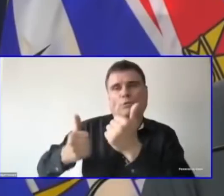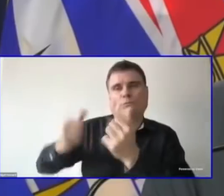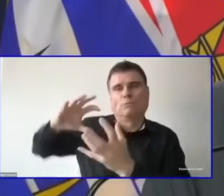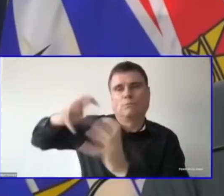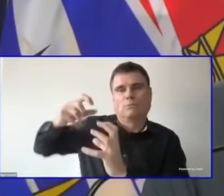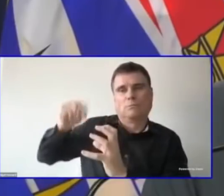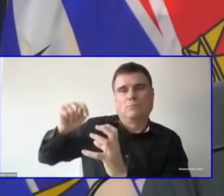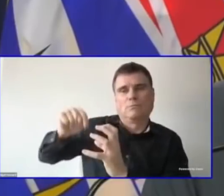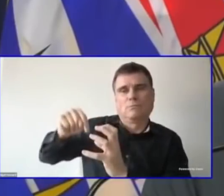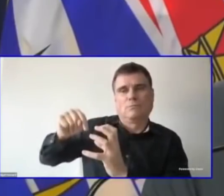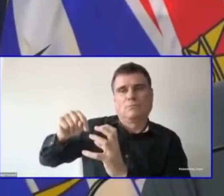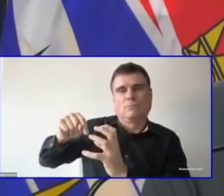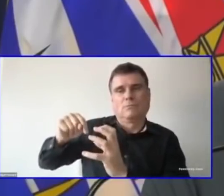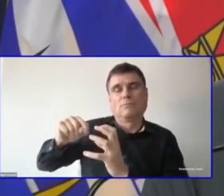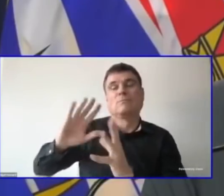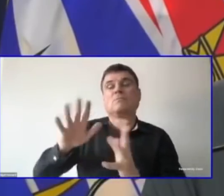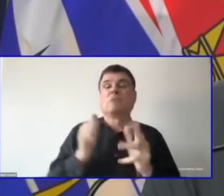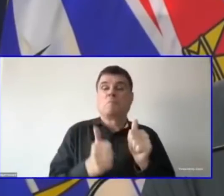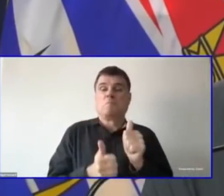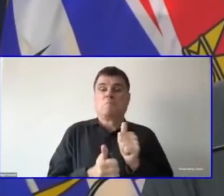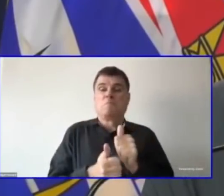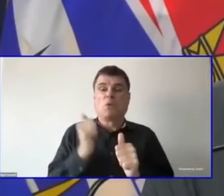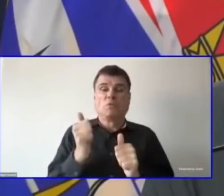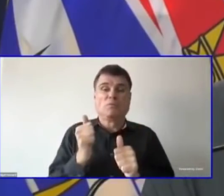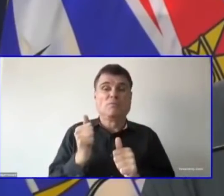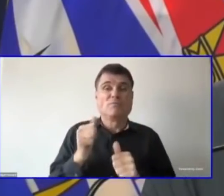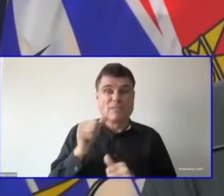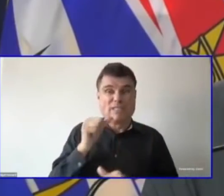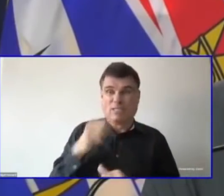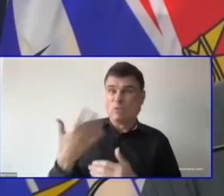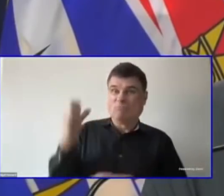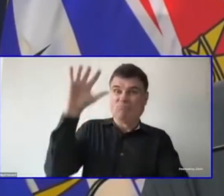cases, the 2,000 cases from yesterday, will be Omicron.